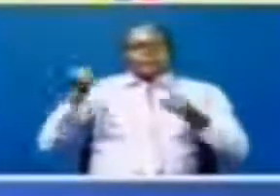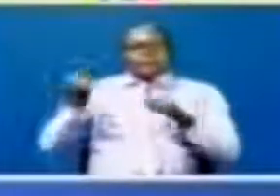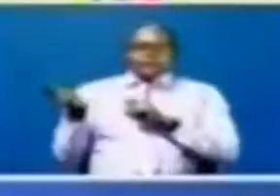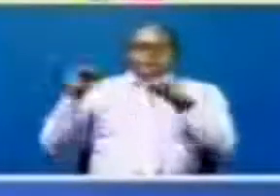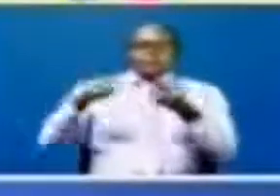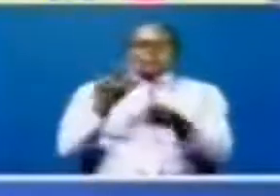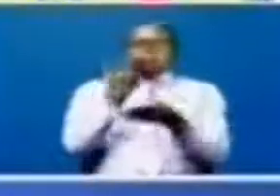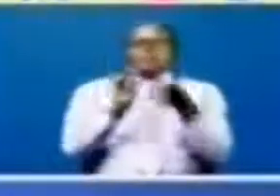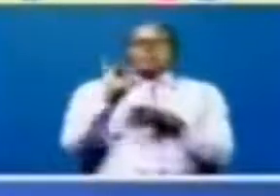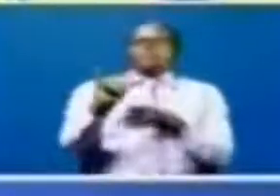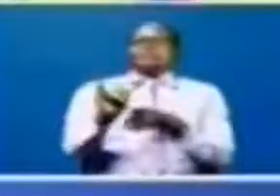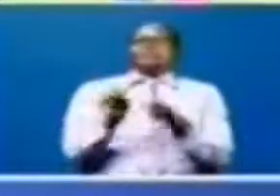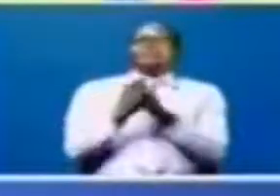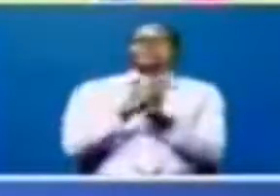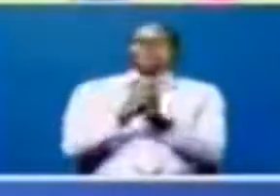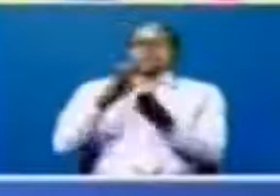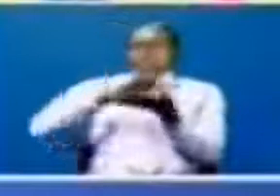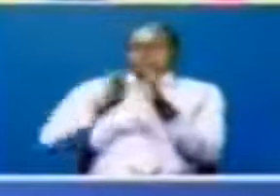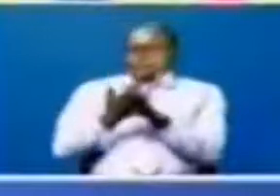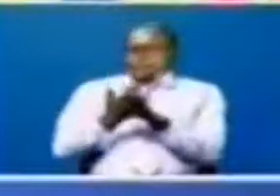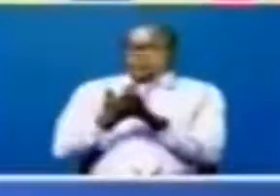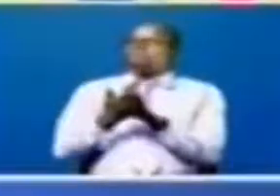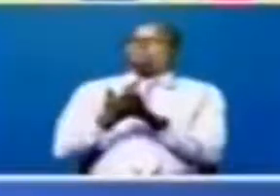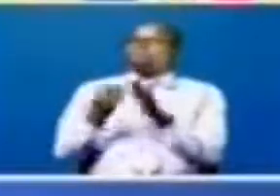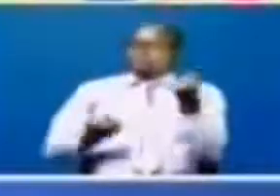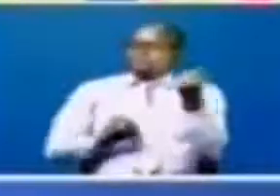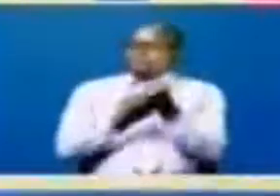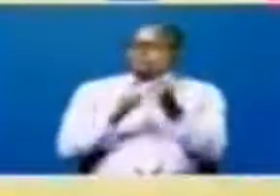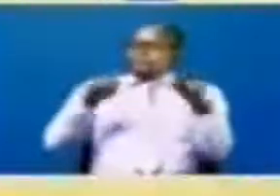be part of that story and to grow and let the teams know they're being supported and to put us on the